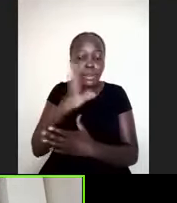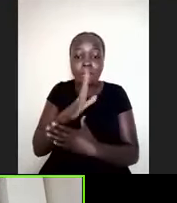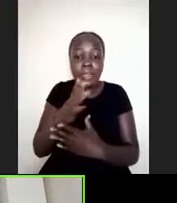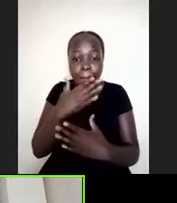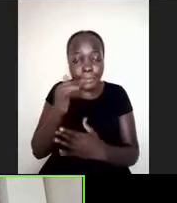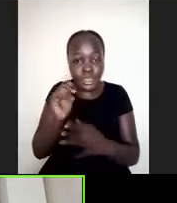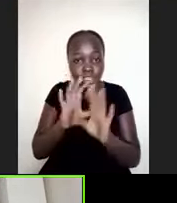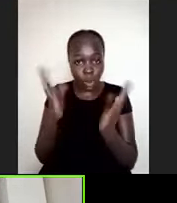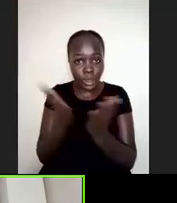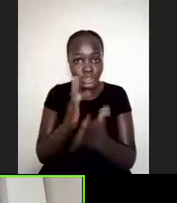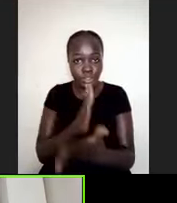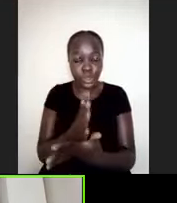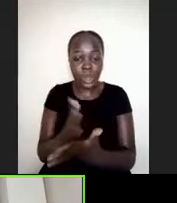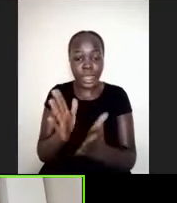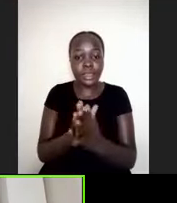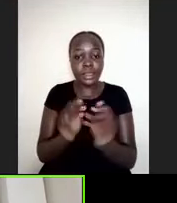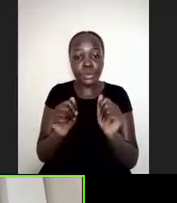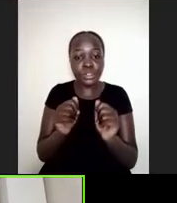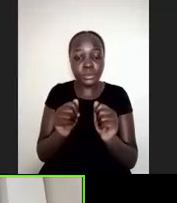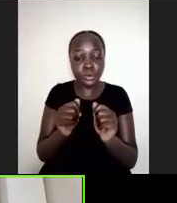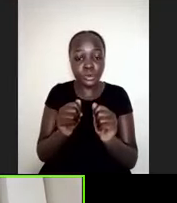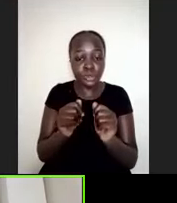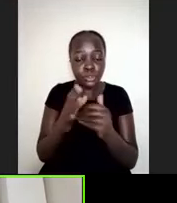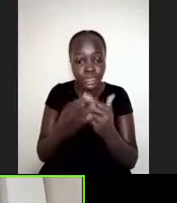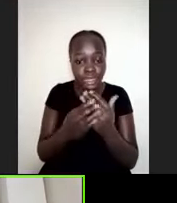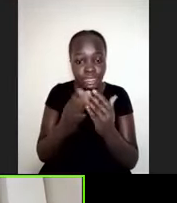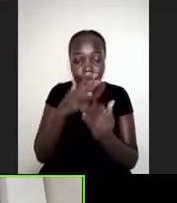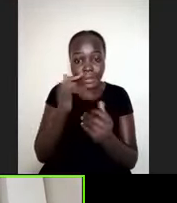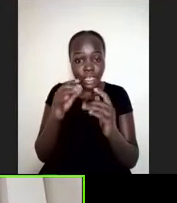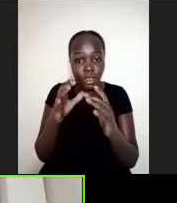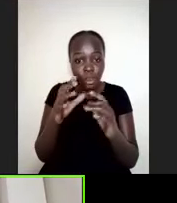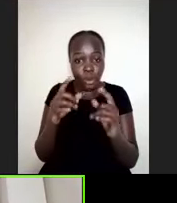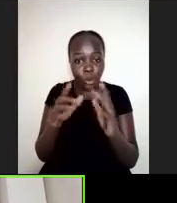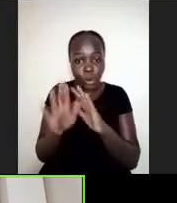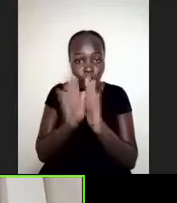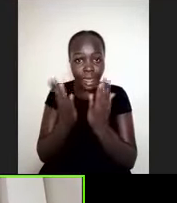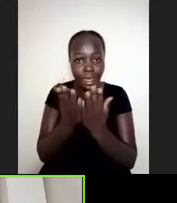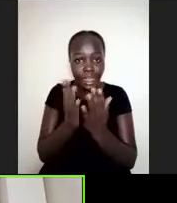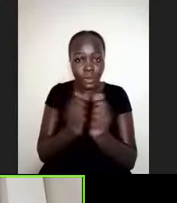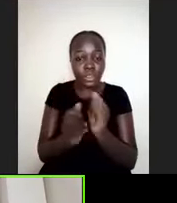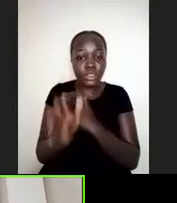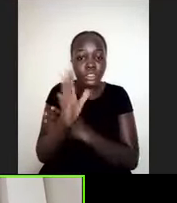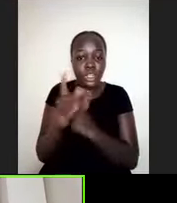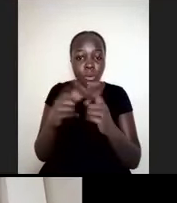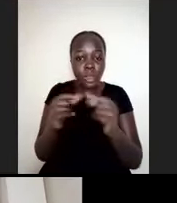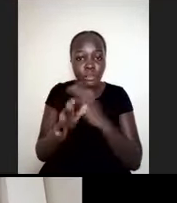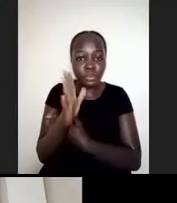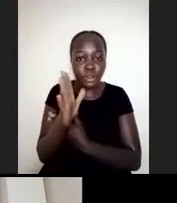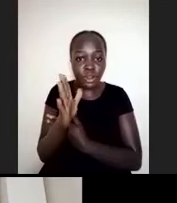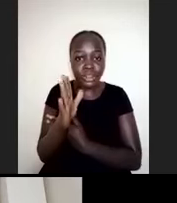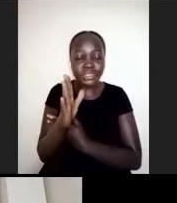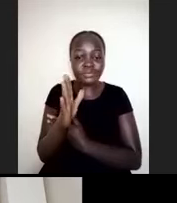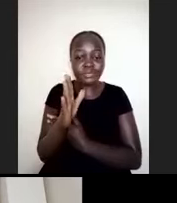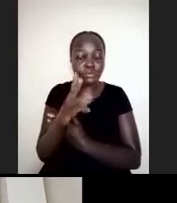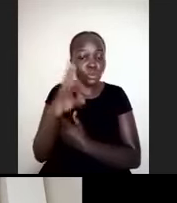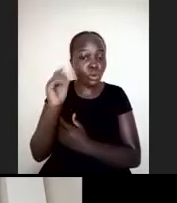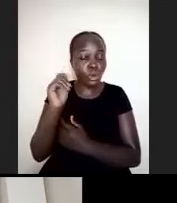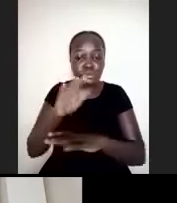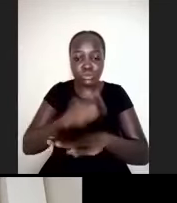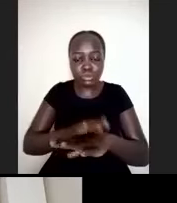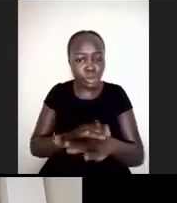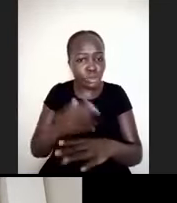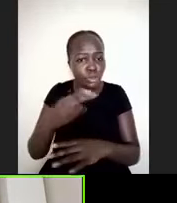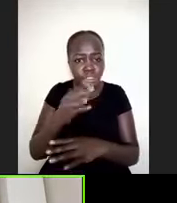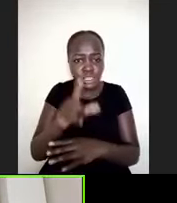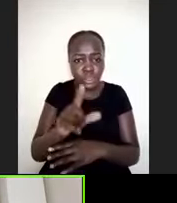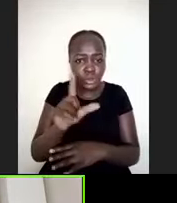world, and we can create a better world by using the word of God. So thank you very much, Lydia. It was a pleasure hosting you. Thank you for being